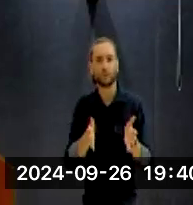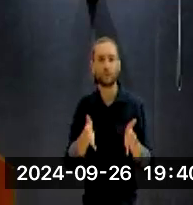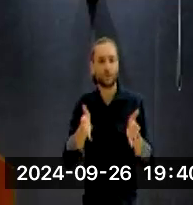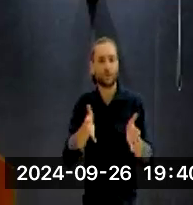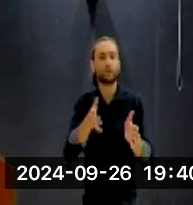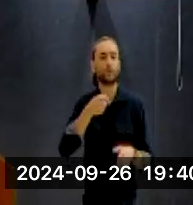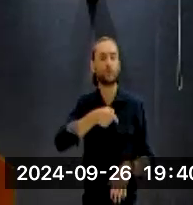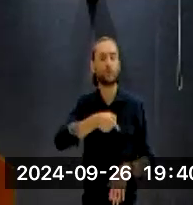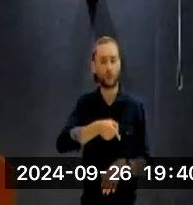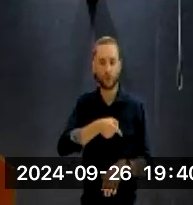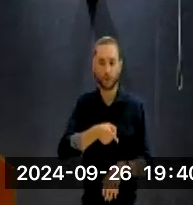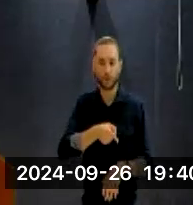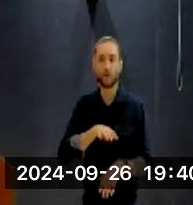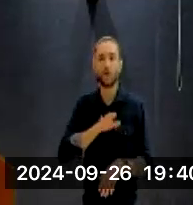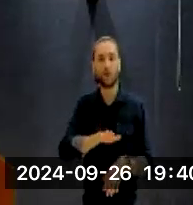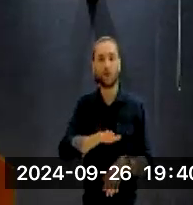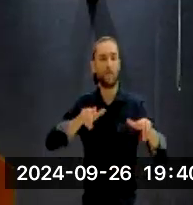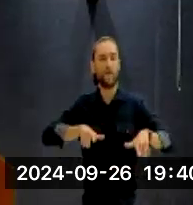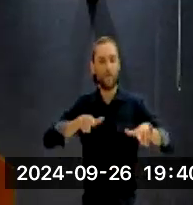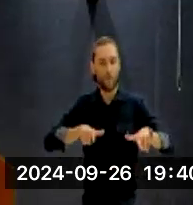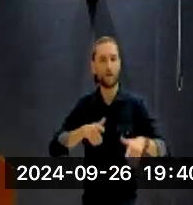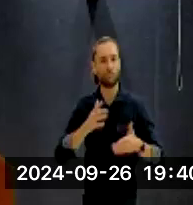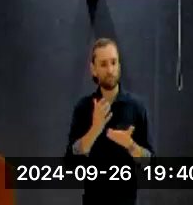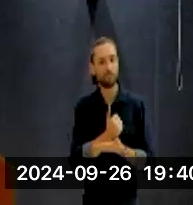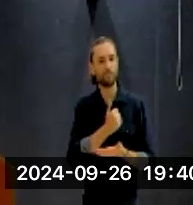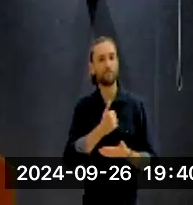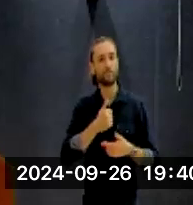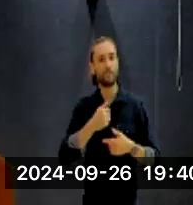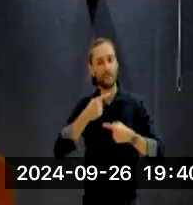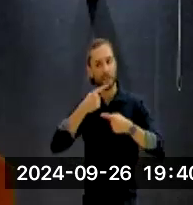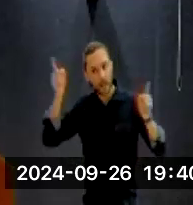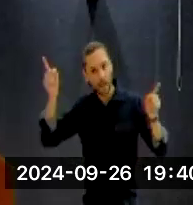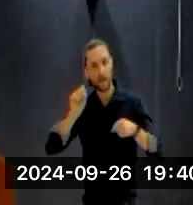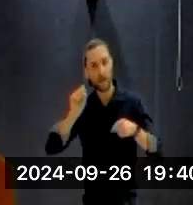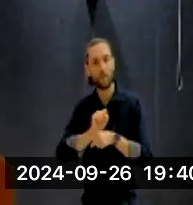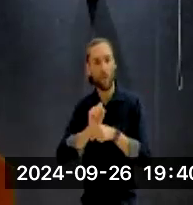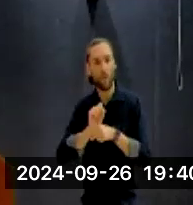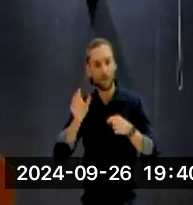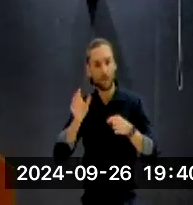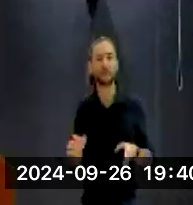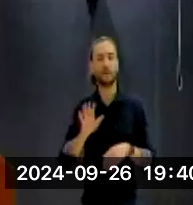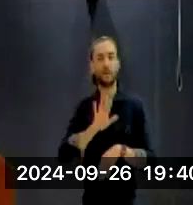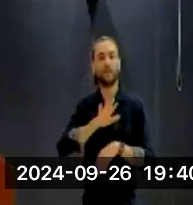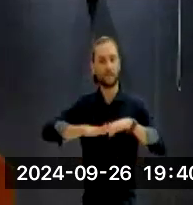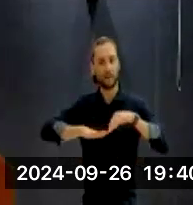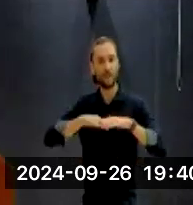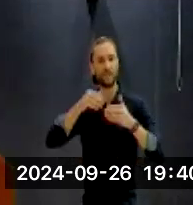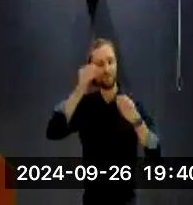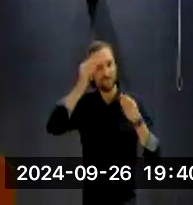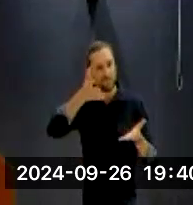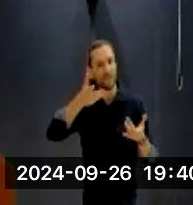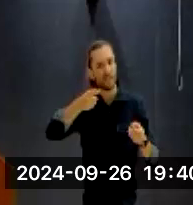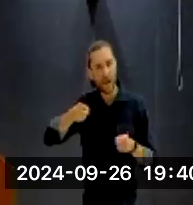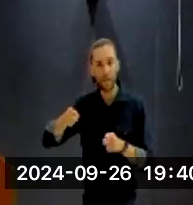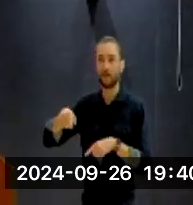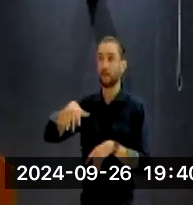to in her platform to let the employees know at these facilities, just know that this is happening. This has been out there